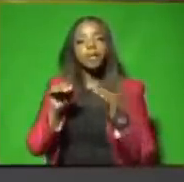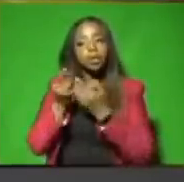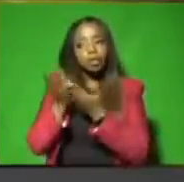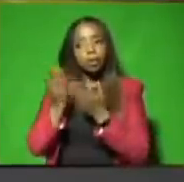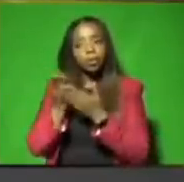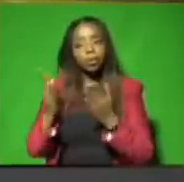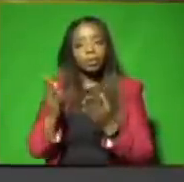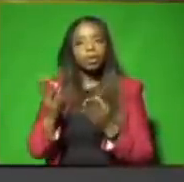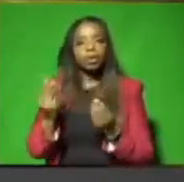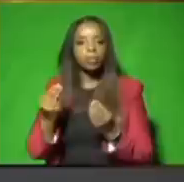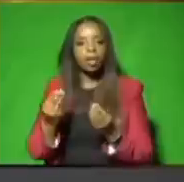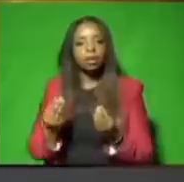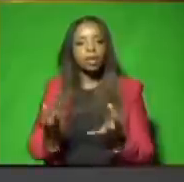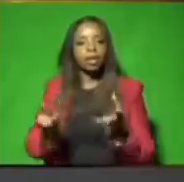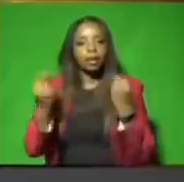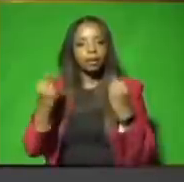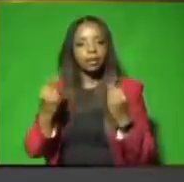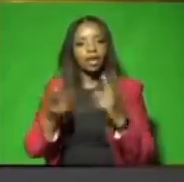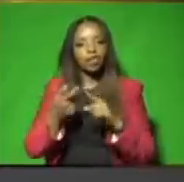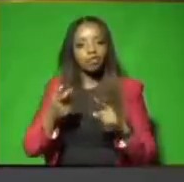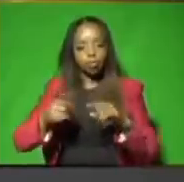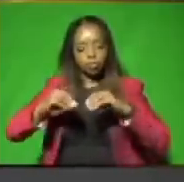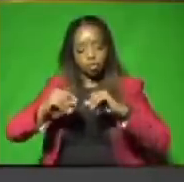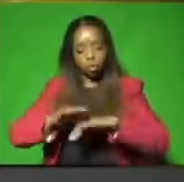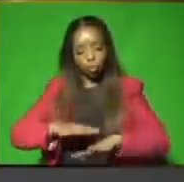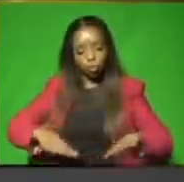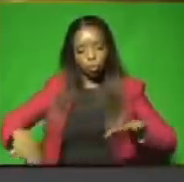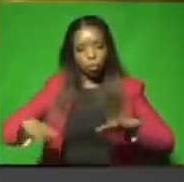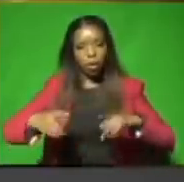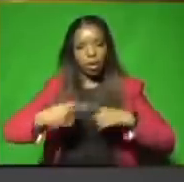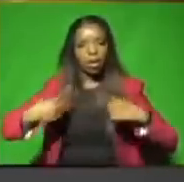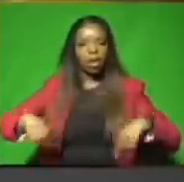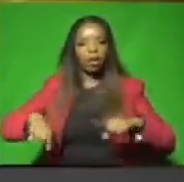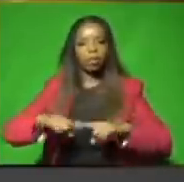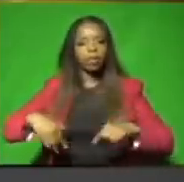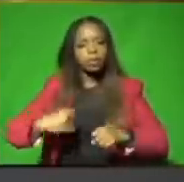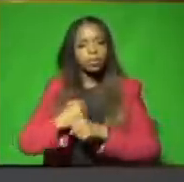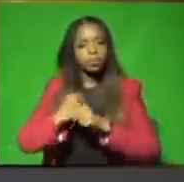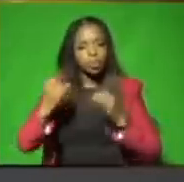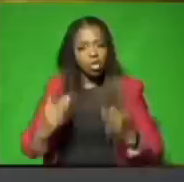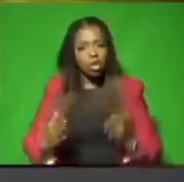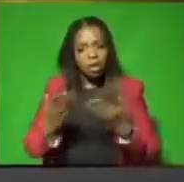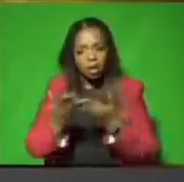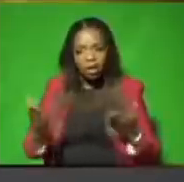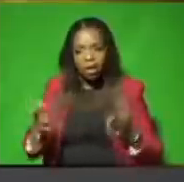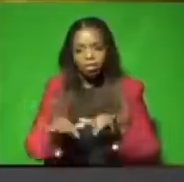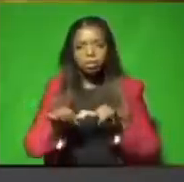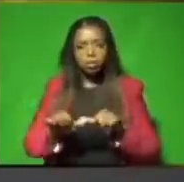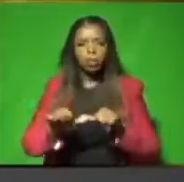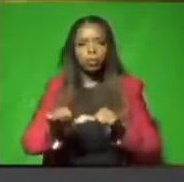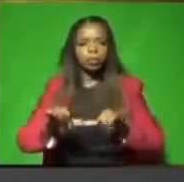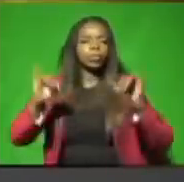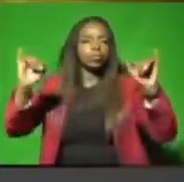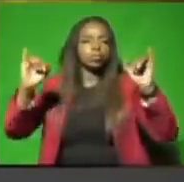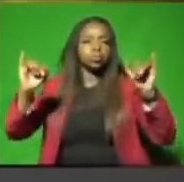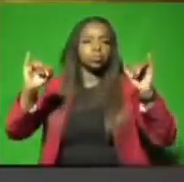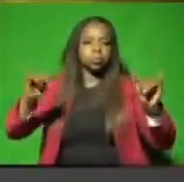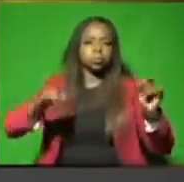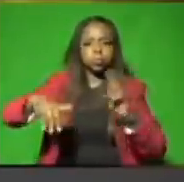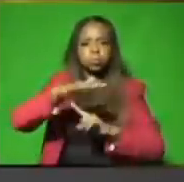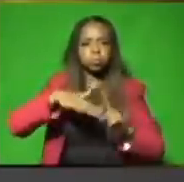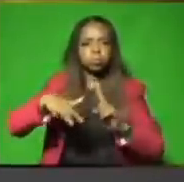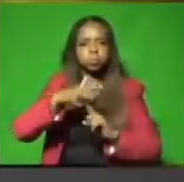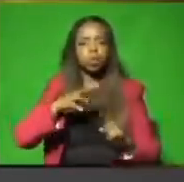from beneath our soil. Mine workers continue to stay in horrible conditions and informal settlement without